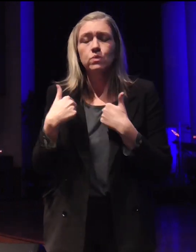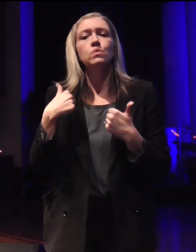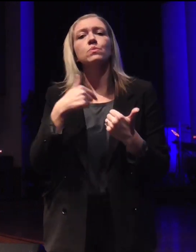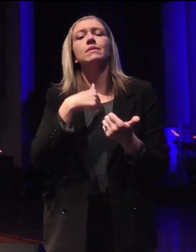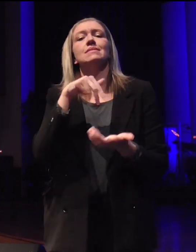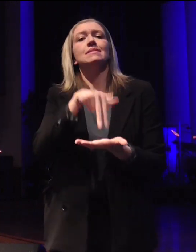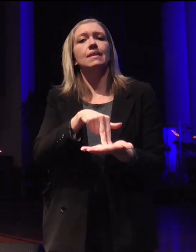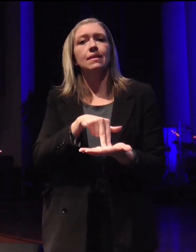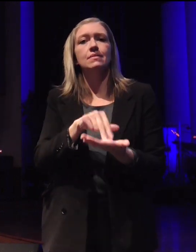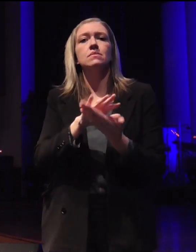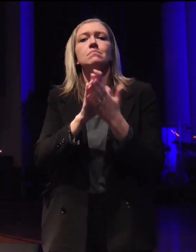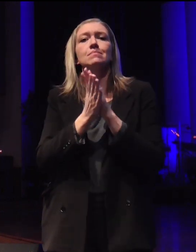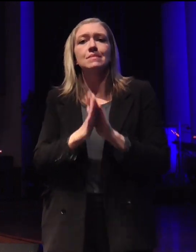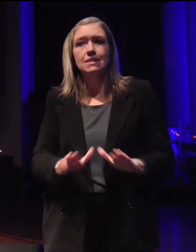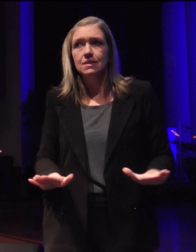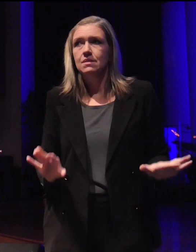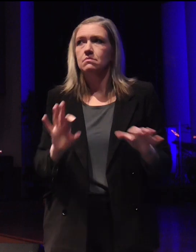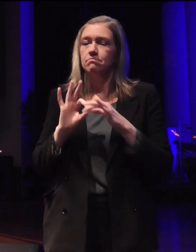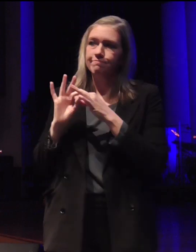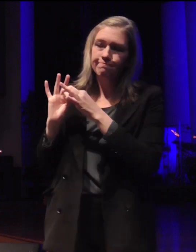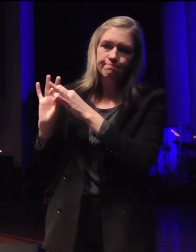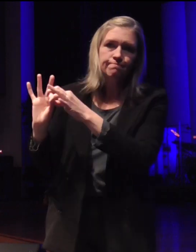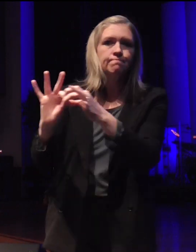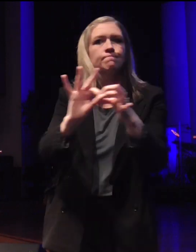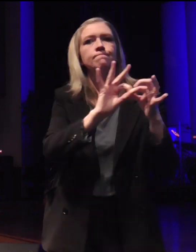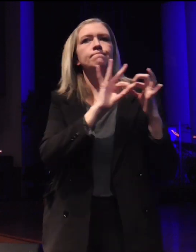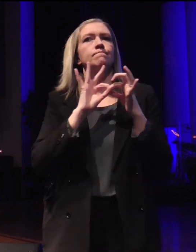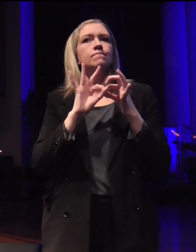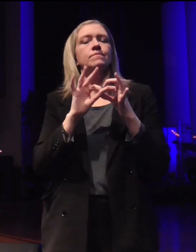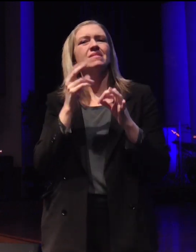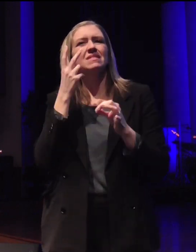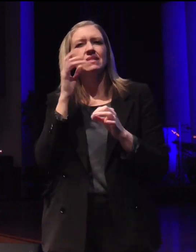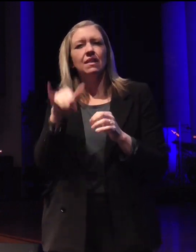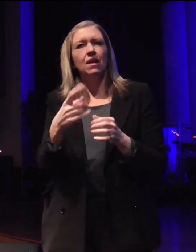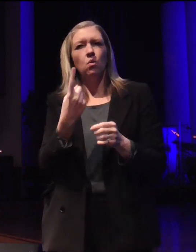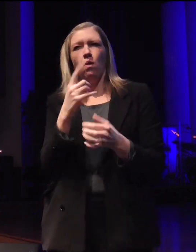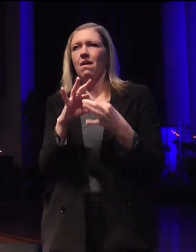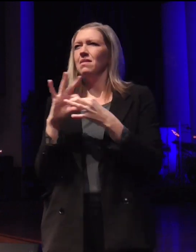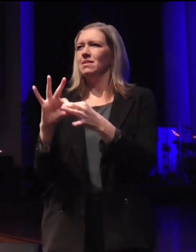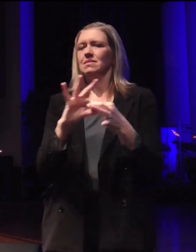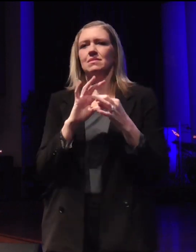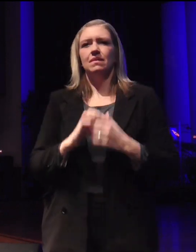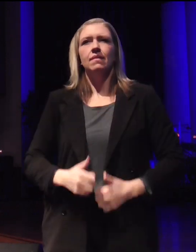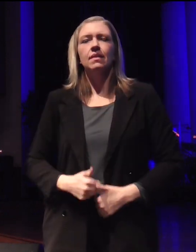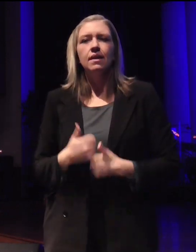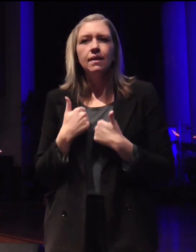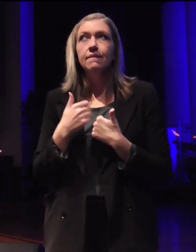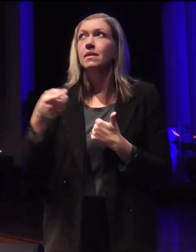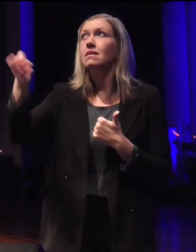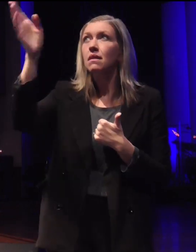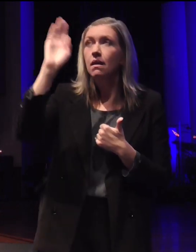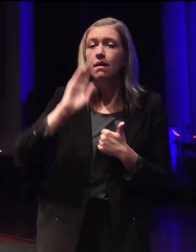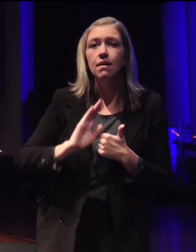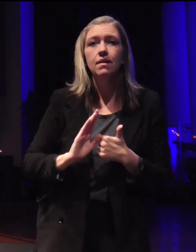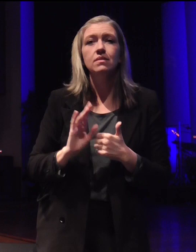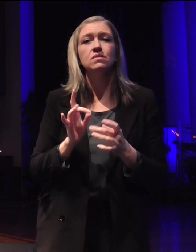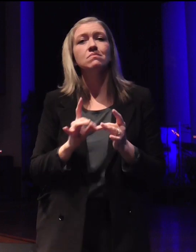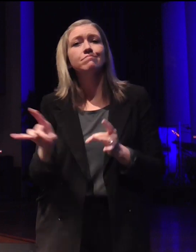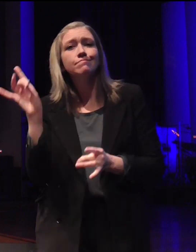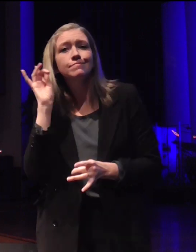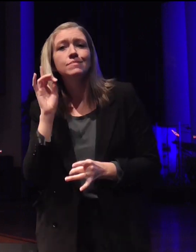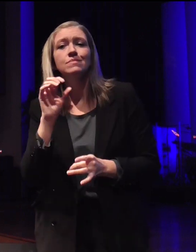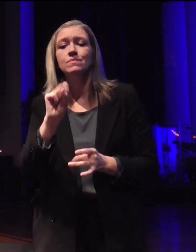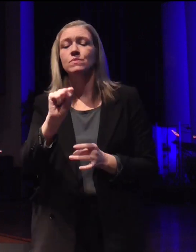in peace, united as one, seeing the oneness that life is and that God is and that Source